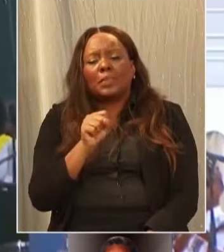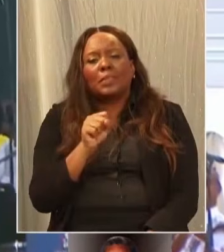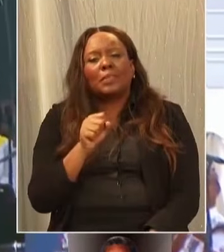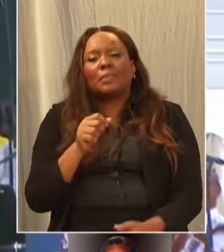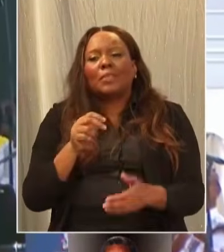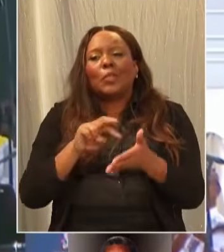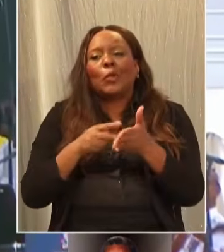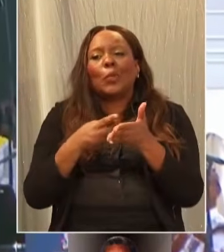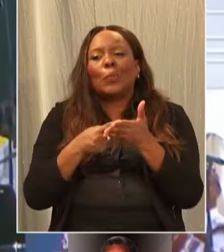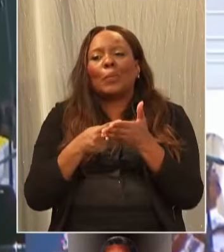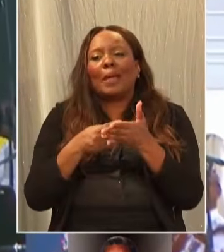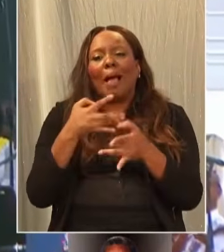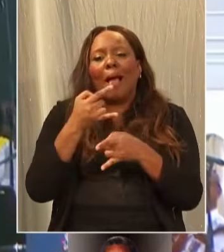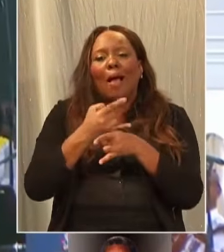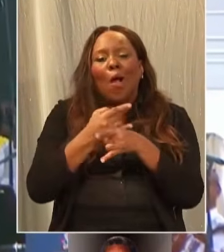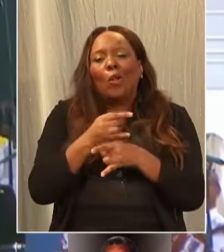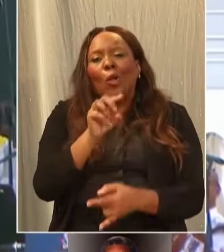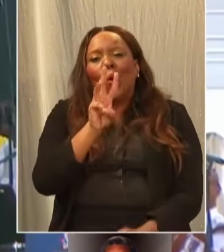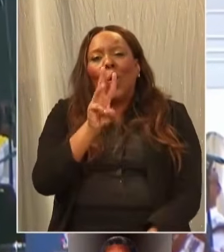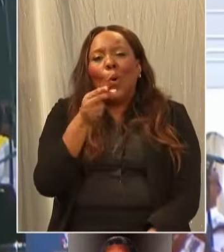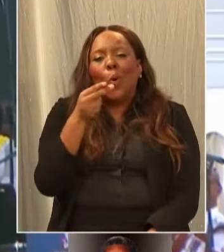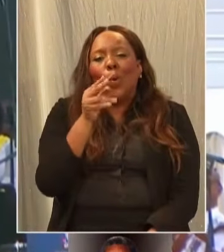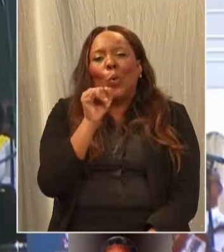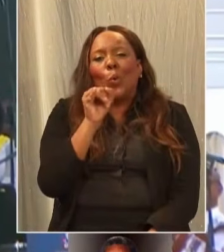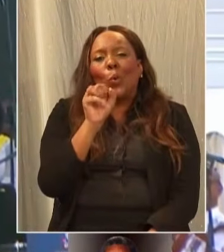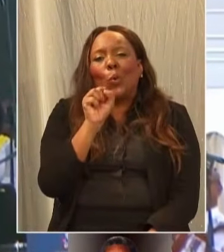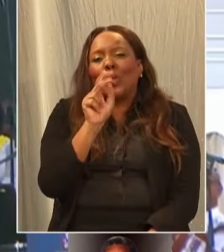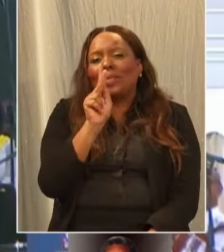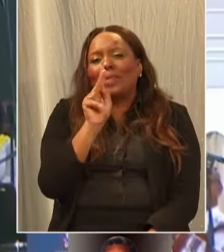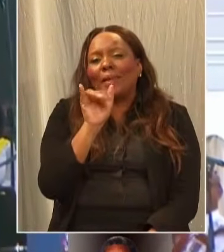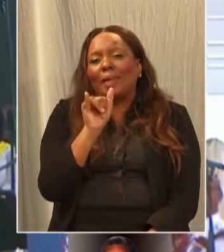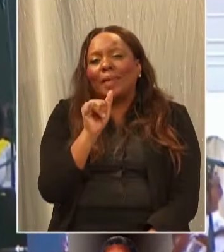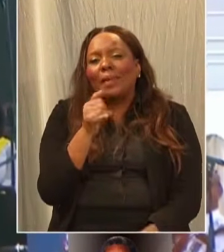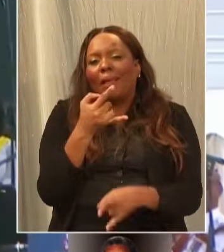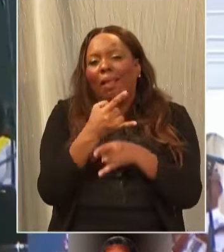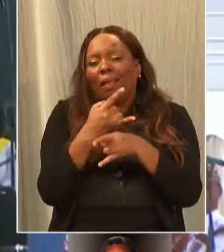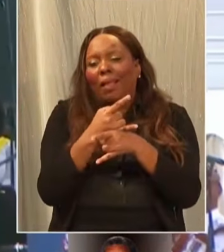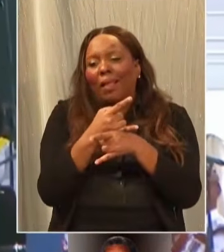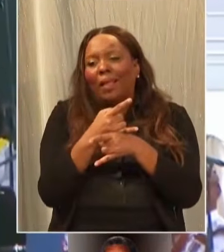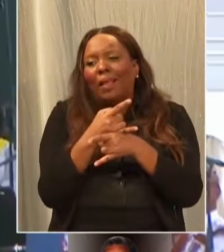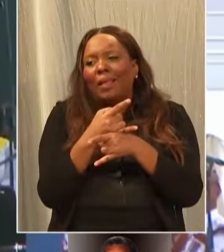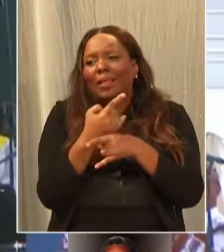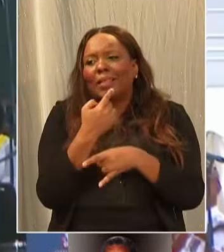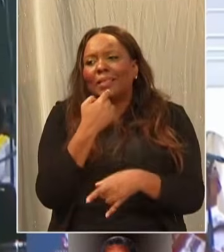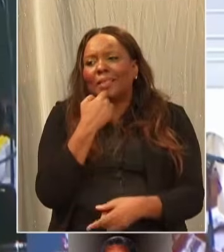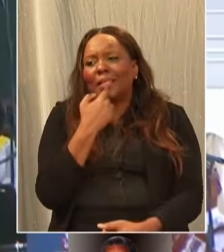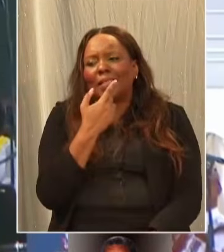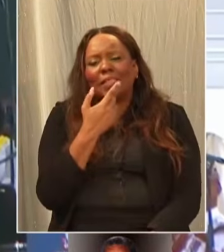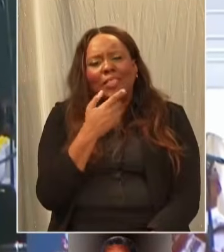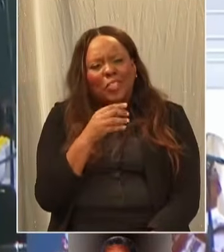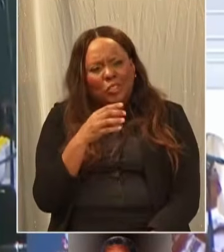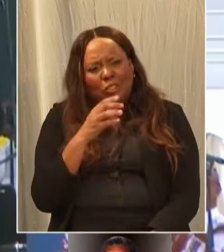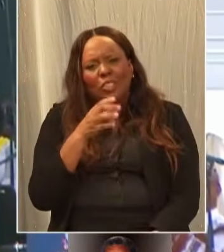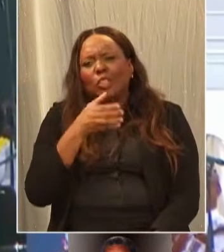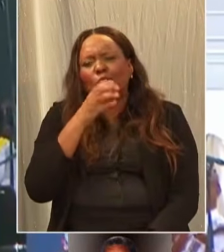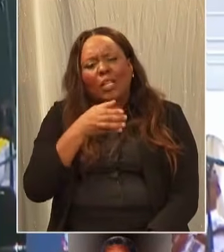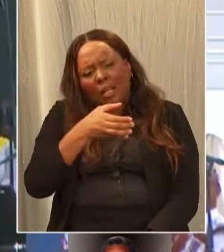that he had in this jug. And he said it would kill the germs.